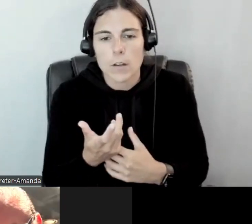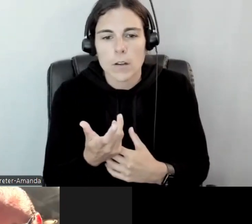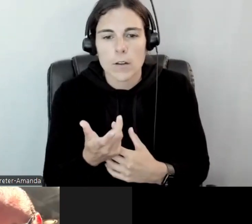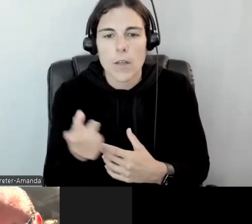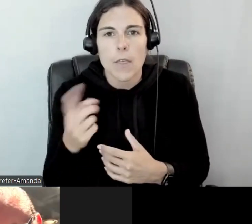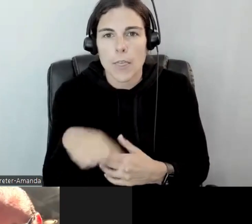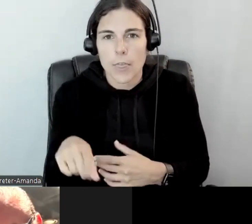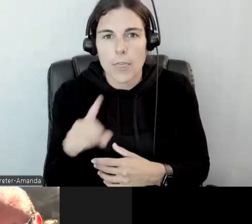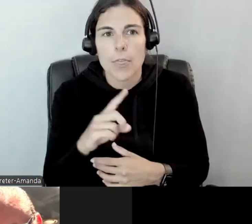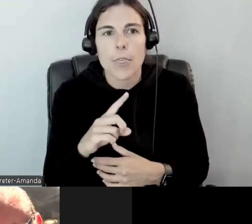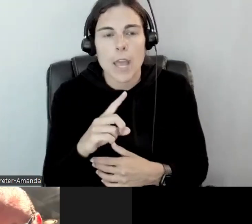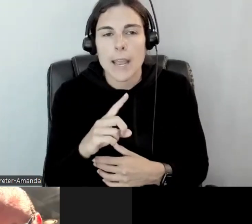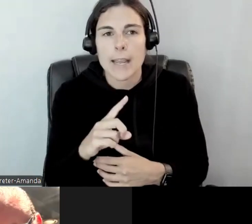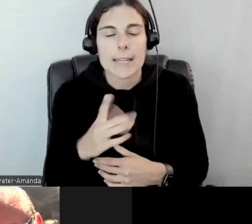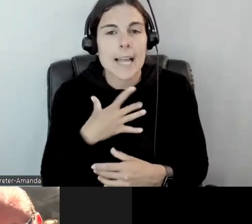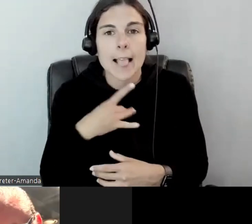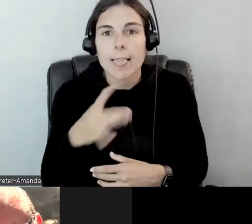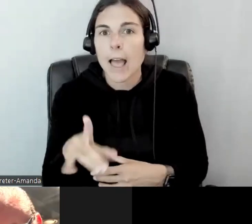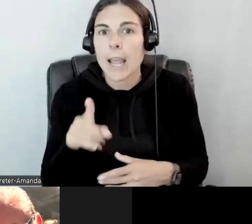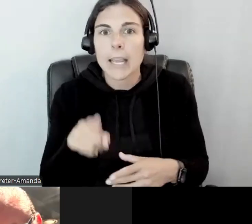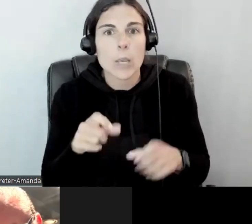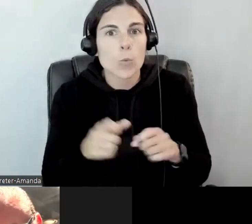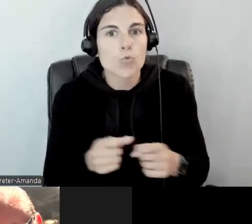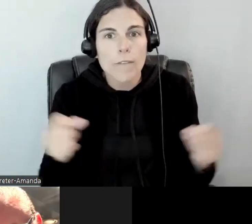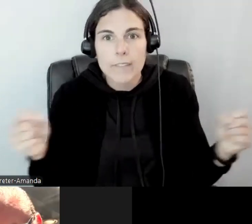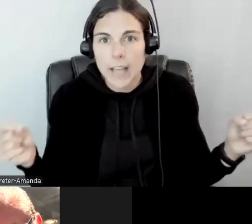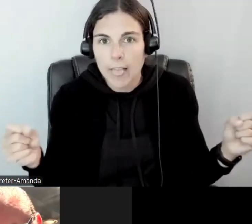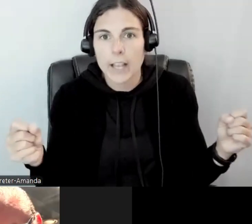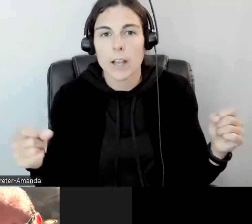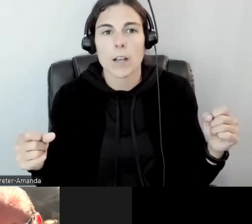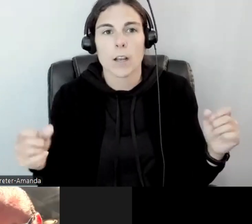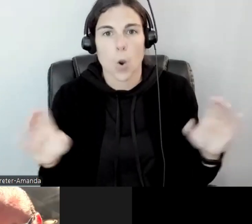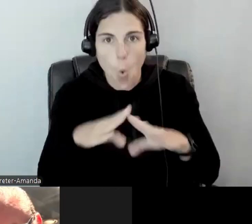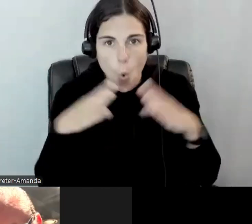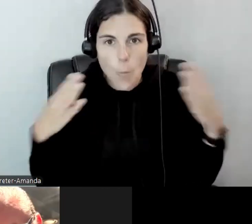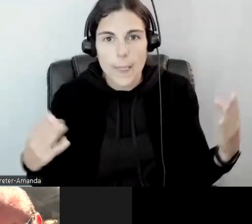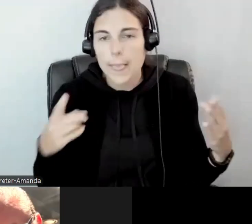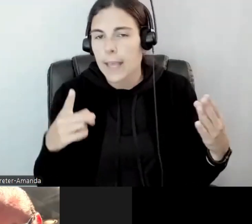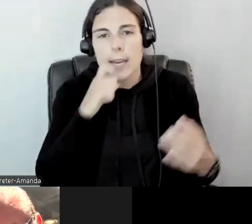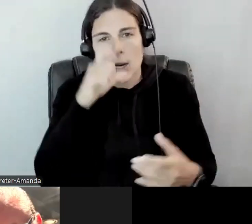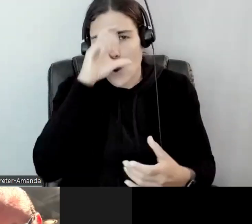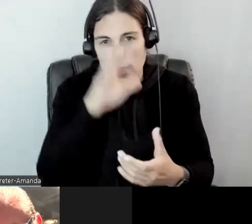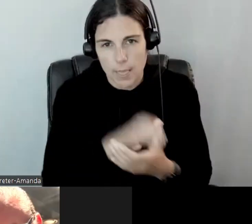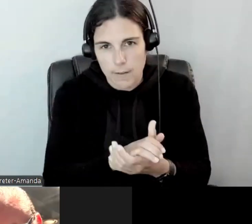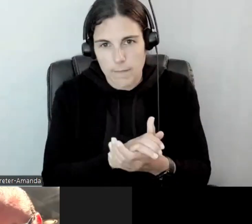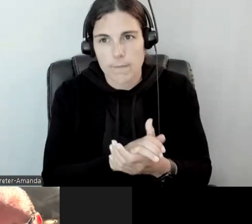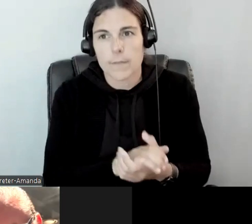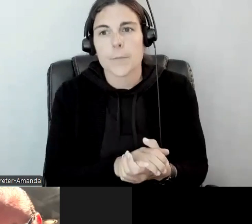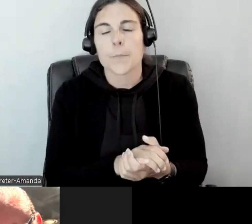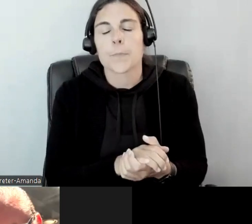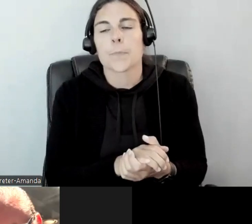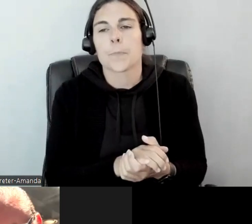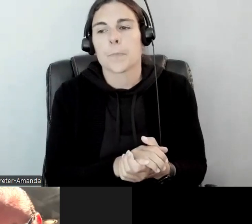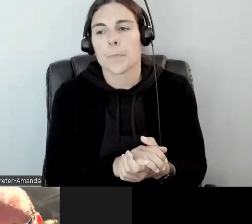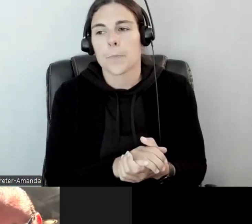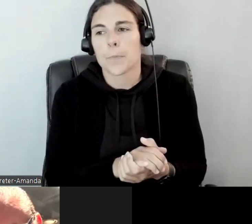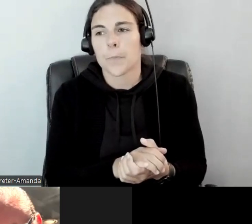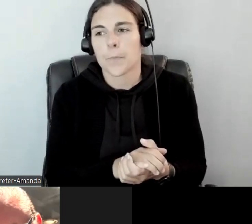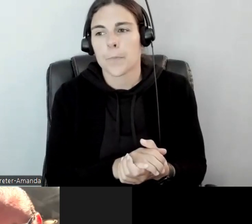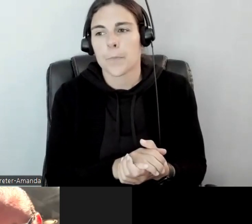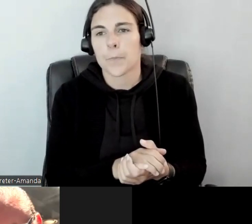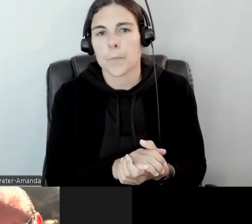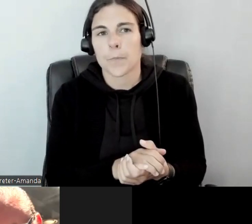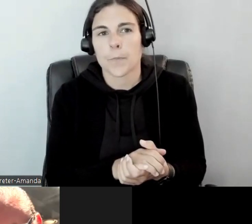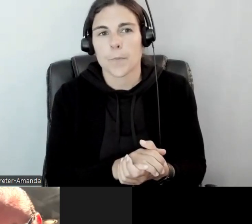now revealing openly that he didn't believe it. One of the things I often point to is the